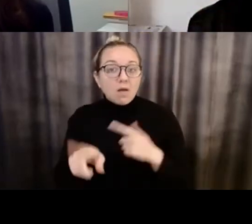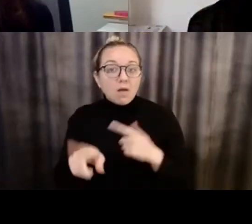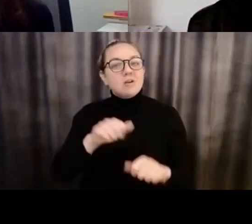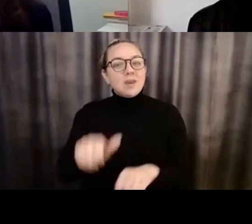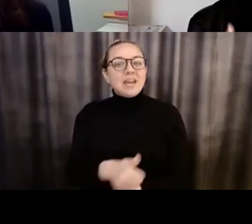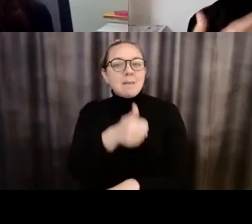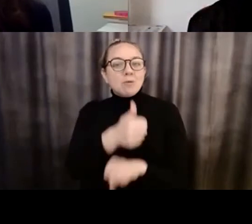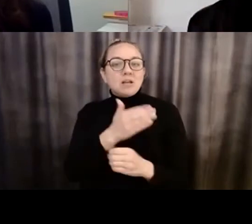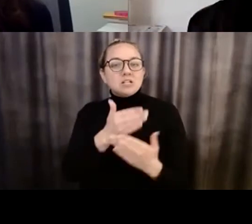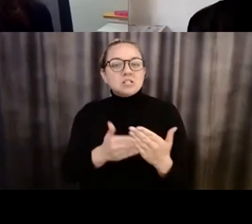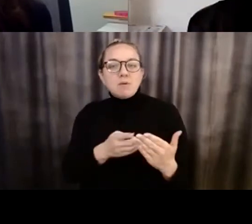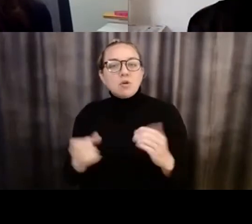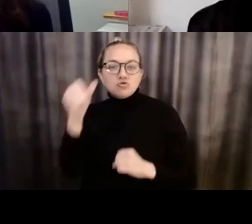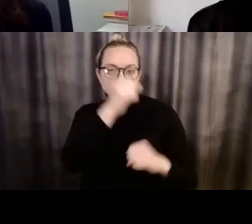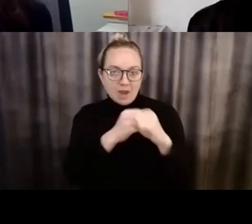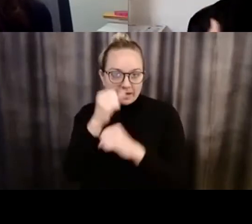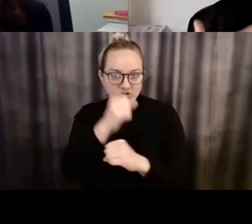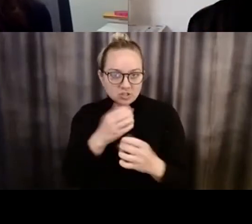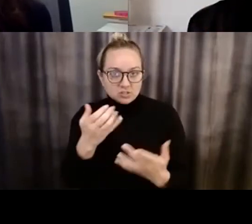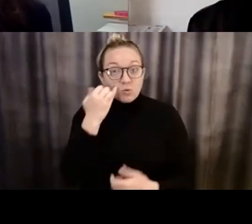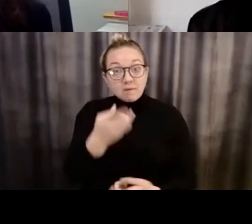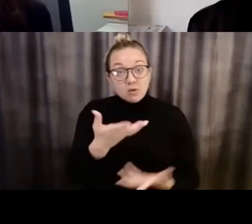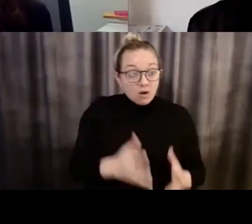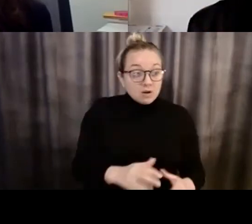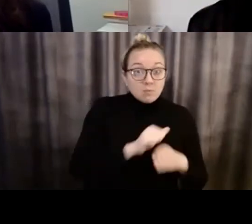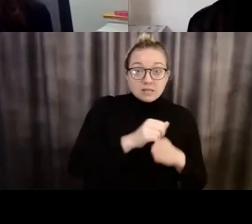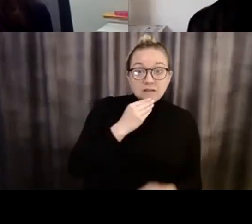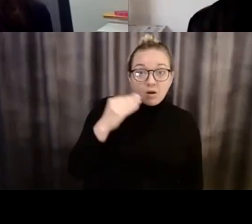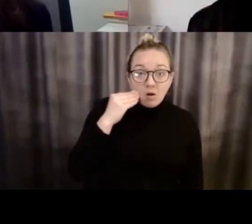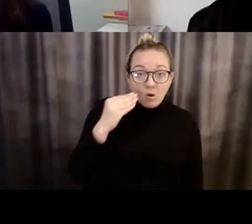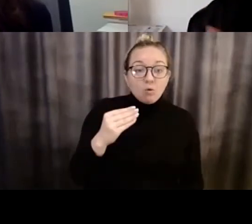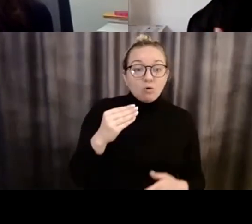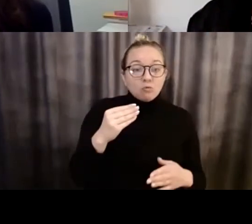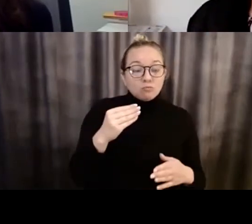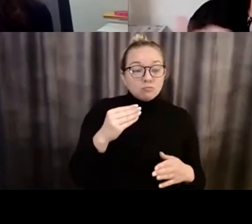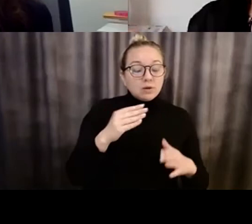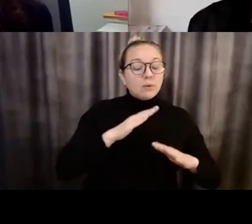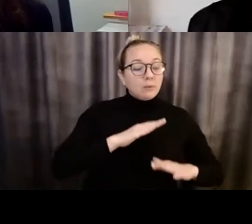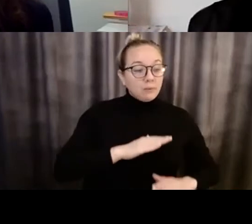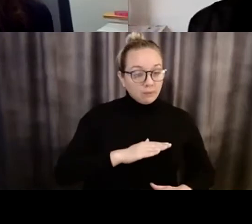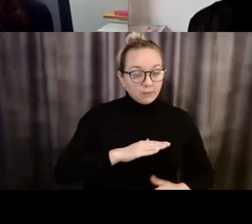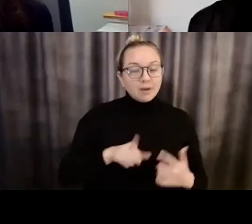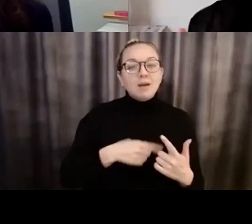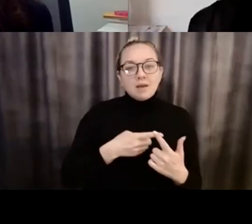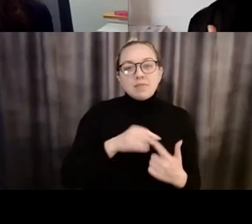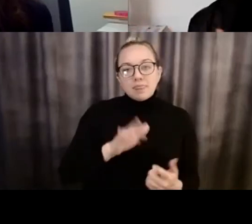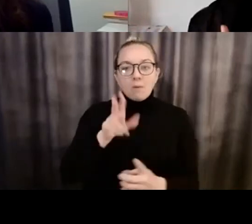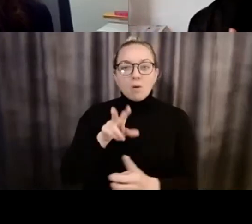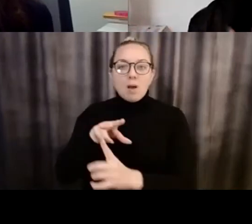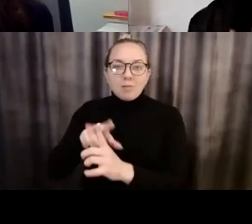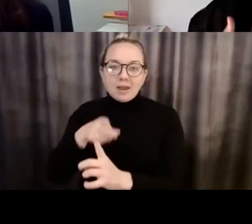things. If we're already practicing them, if we're already using them, they are transferable, these skills.